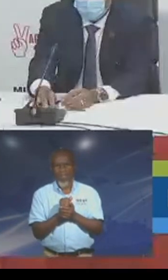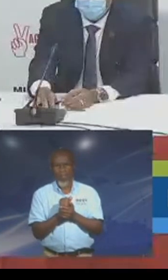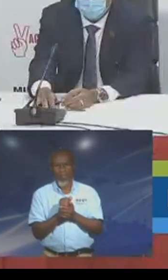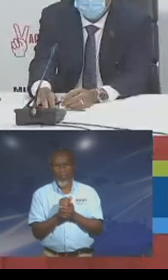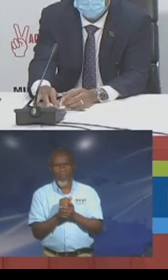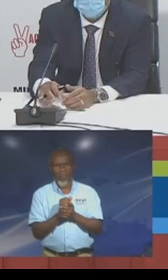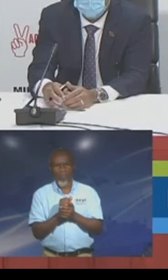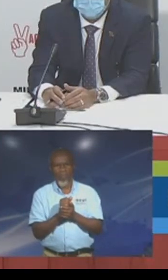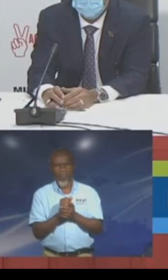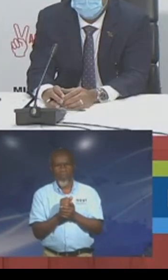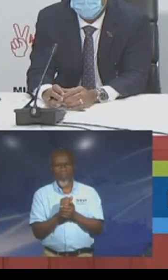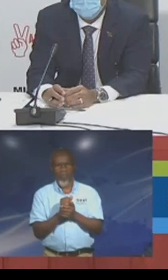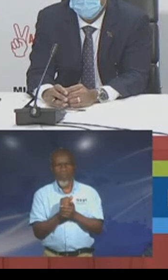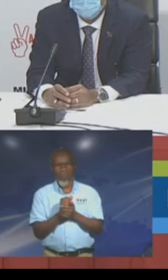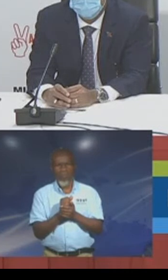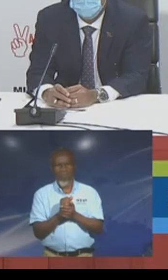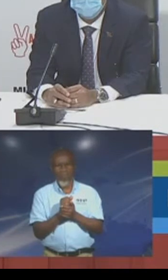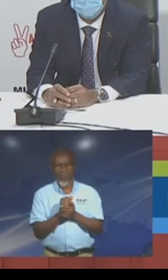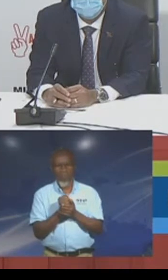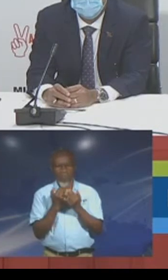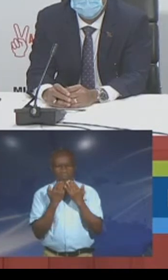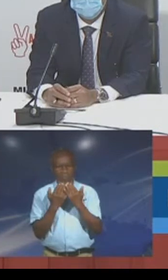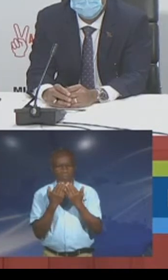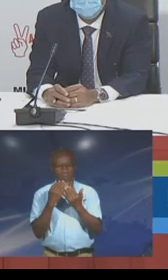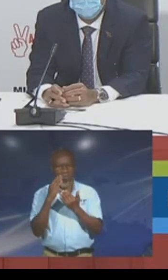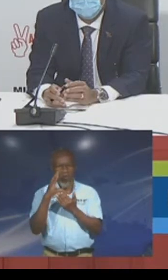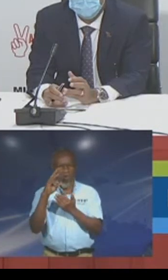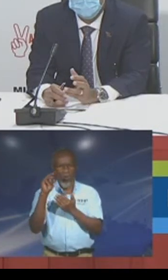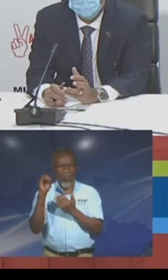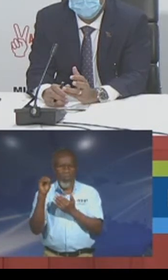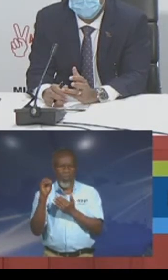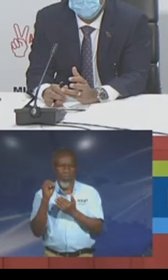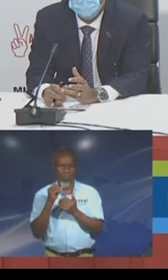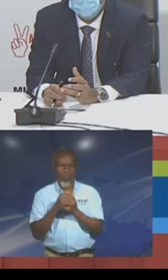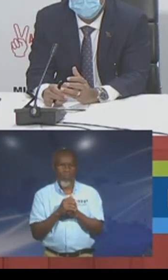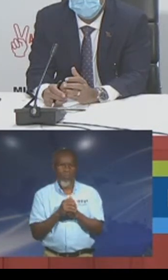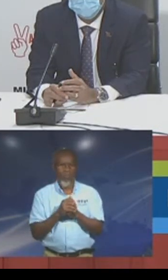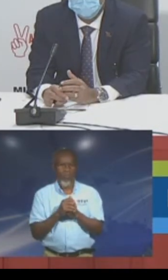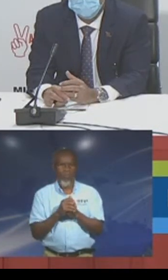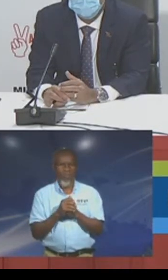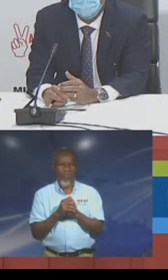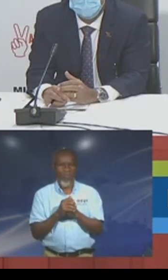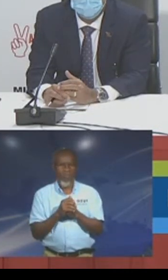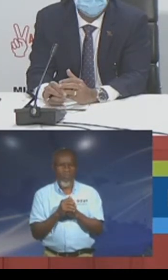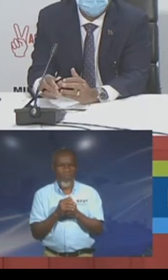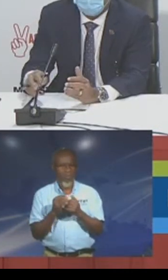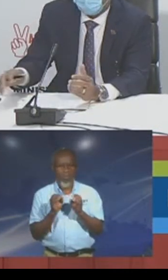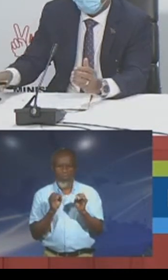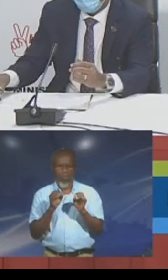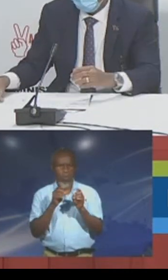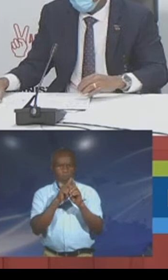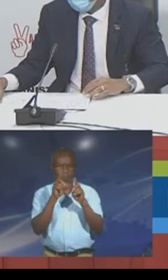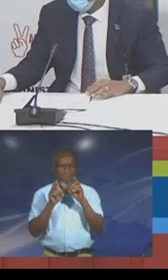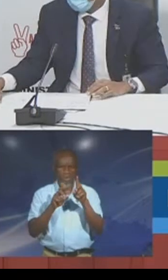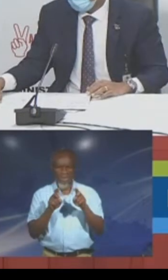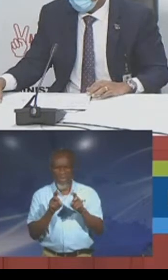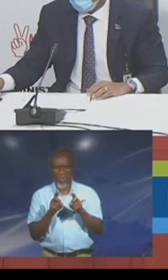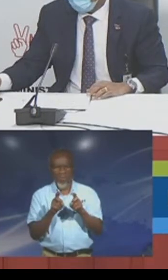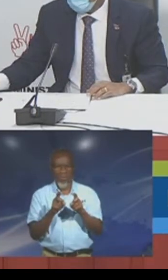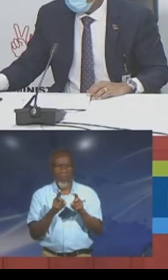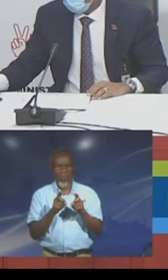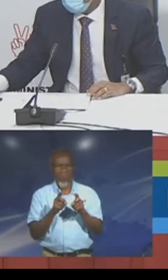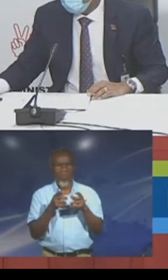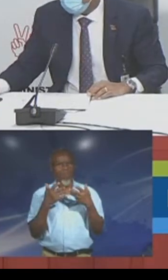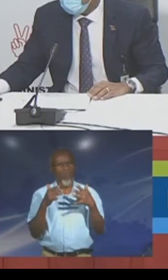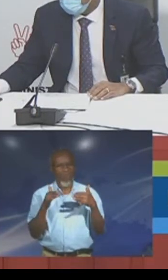Thank you very much, CMO. And there being no more questions, we have come to the end of today's media